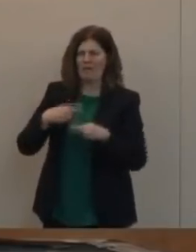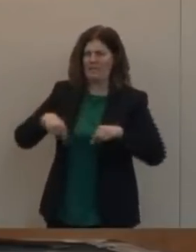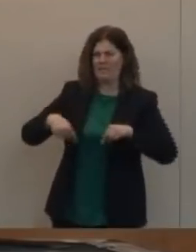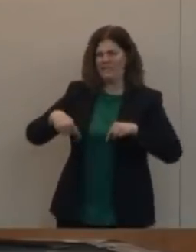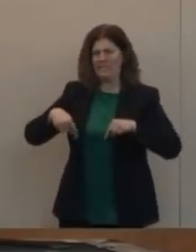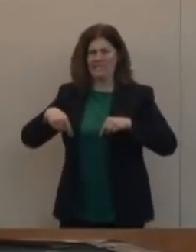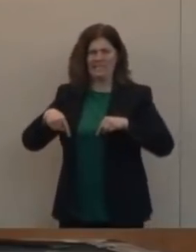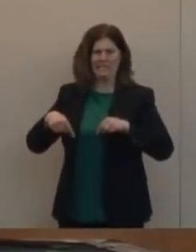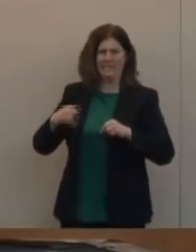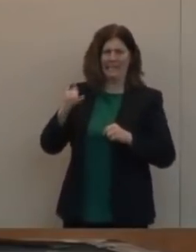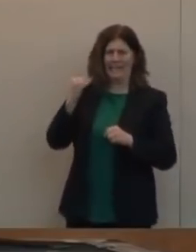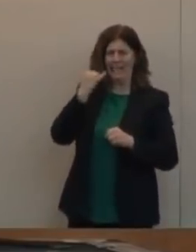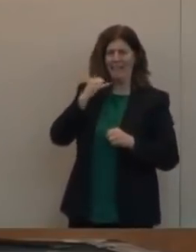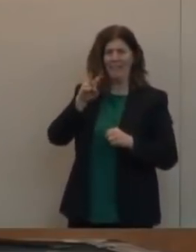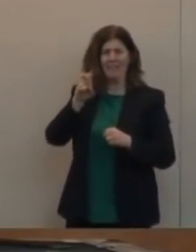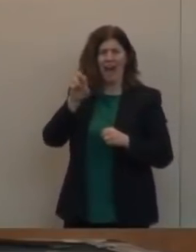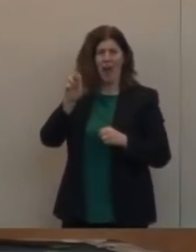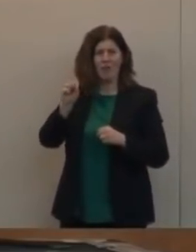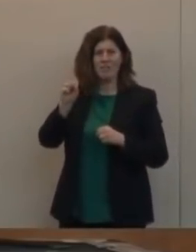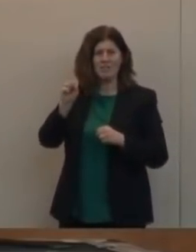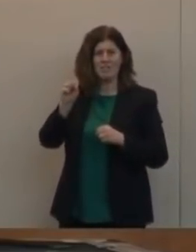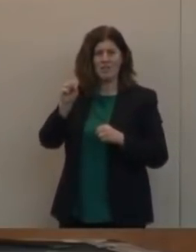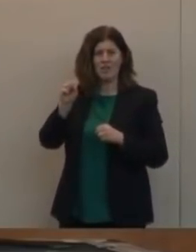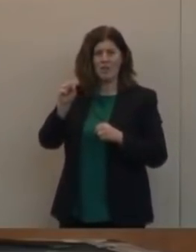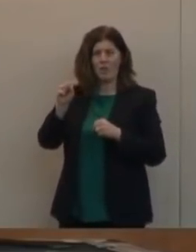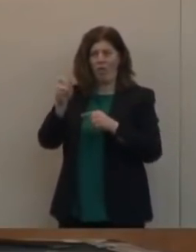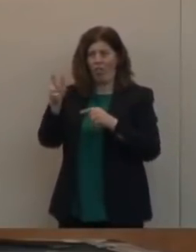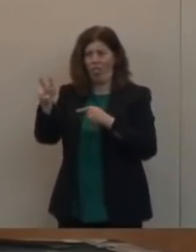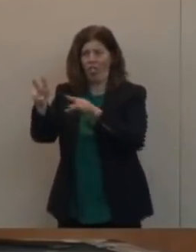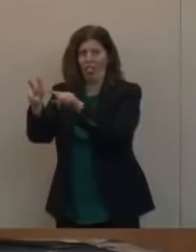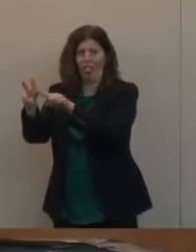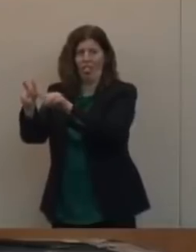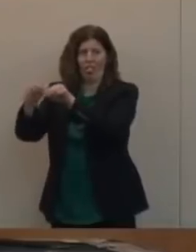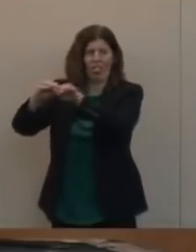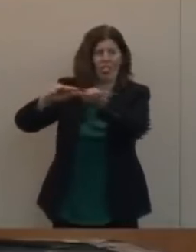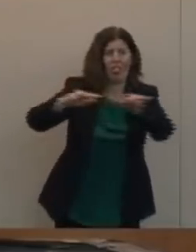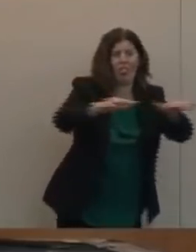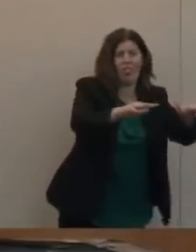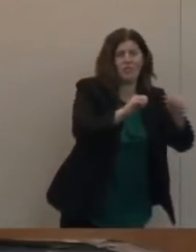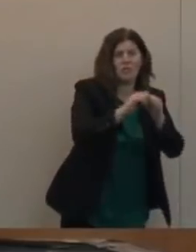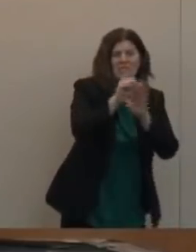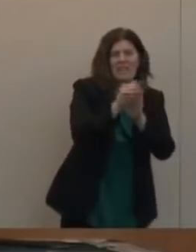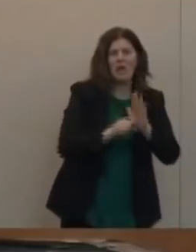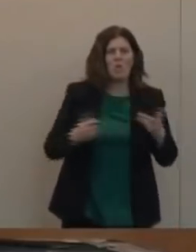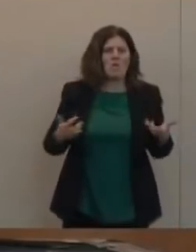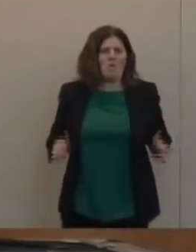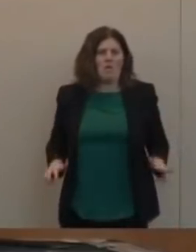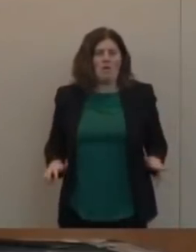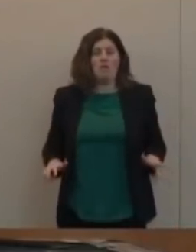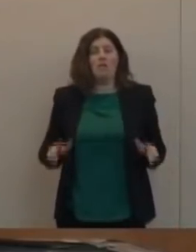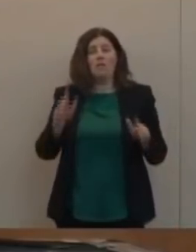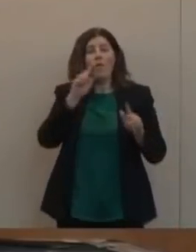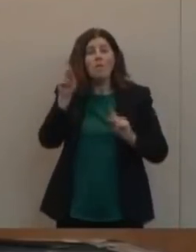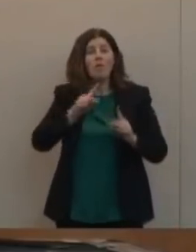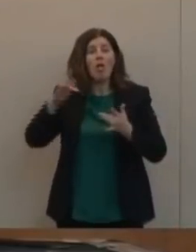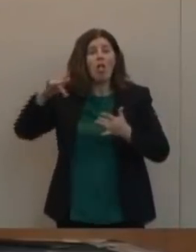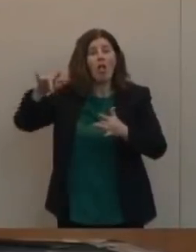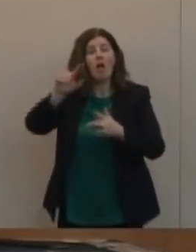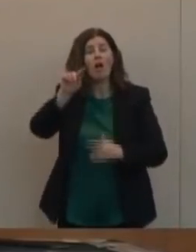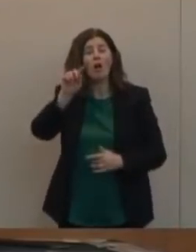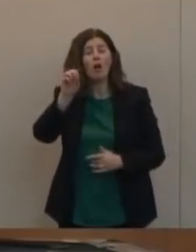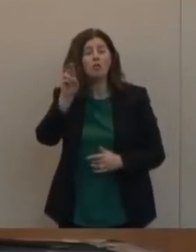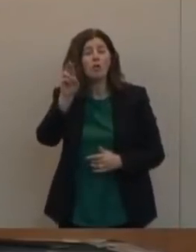about that this virus will follow its travelers right into the state. For tourists, we've been trying